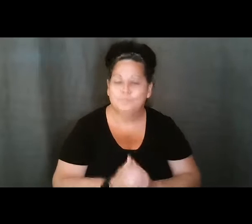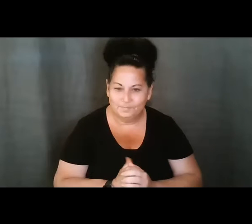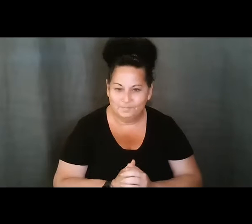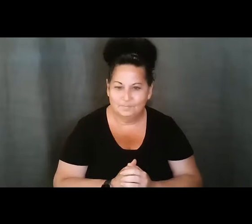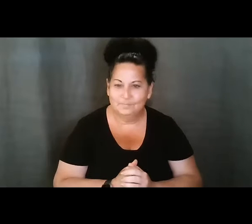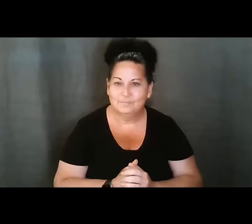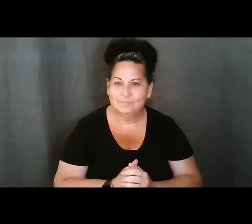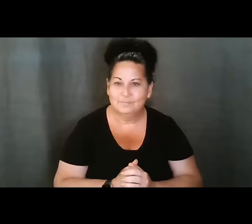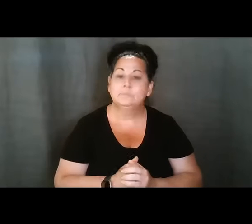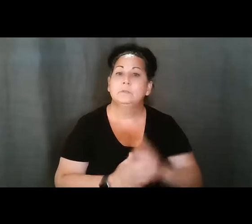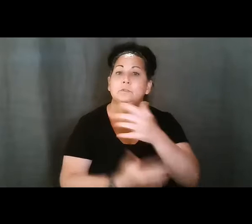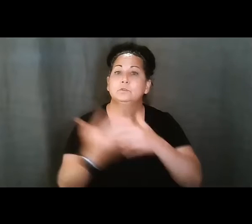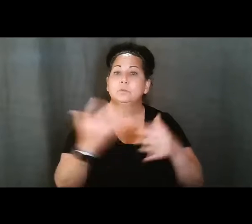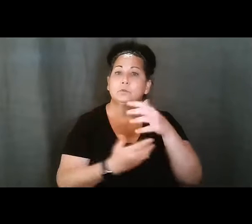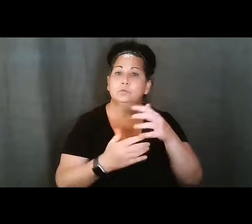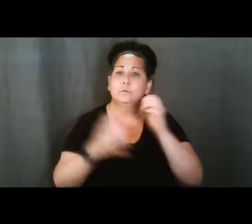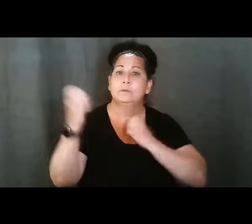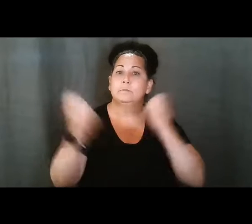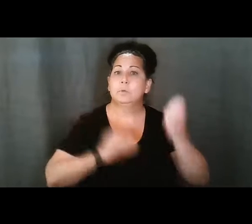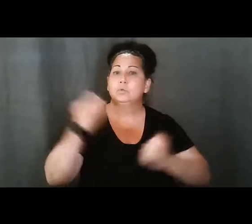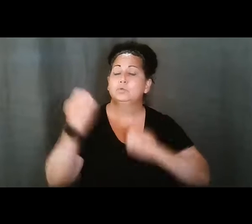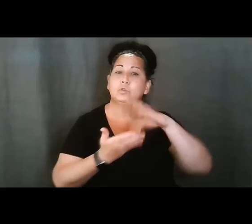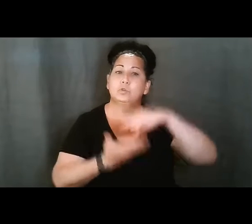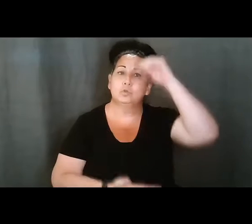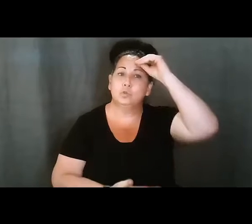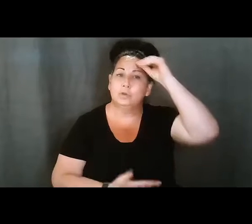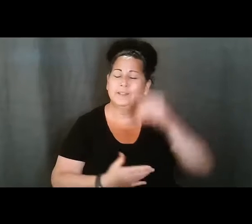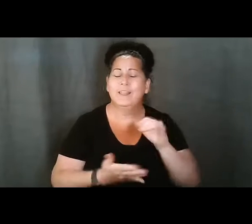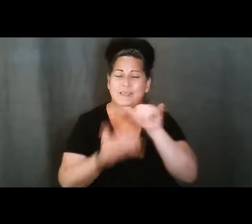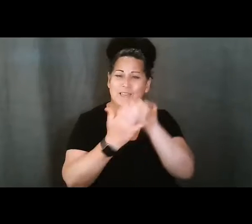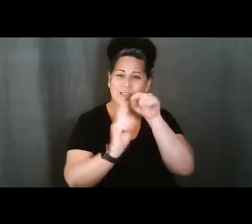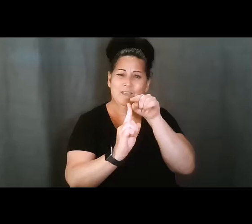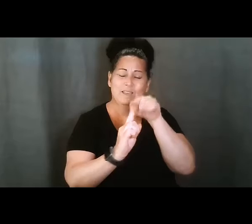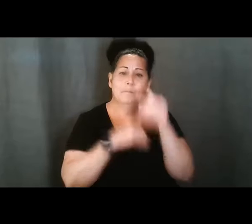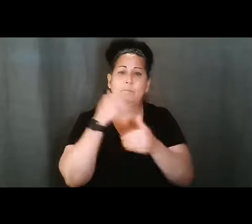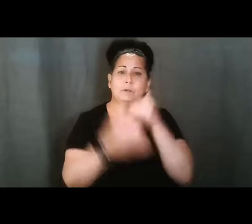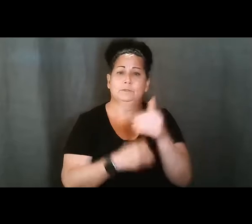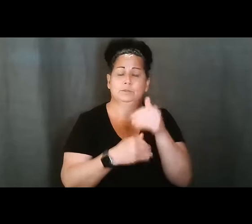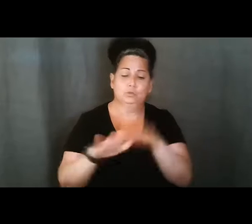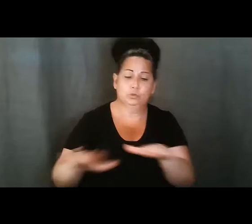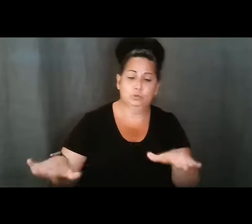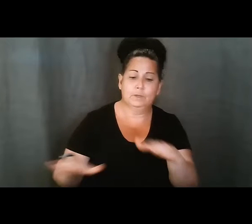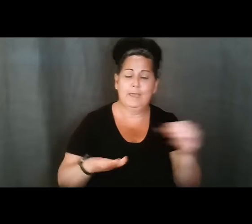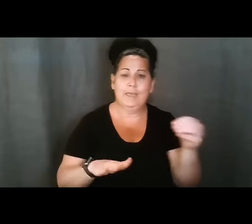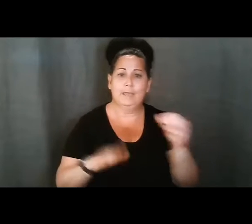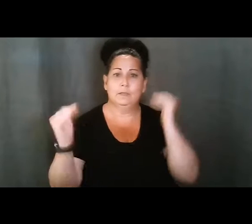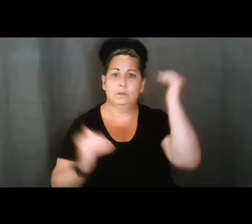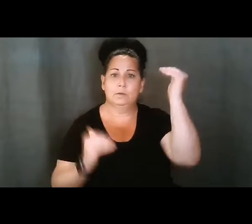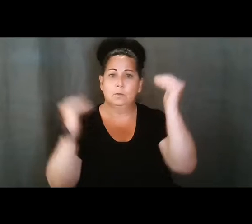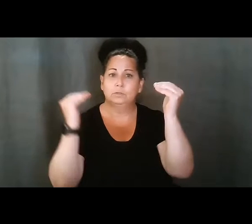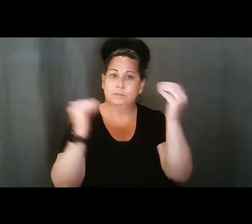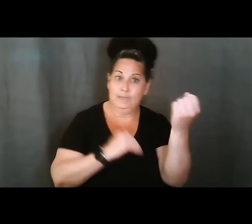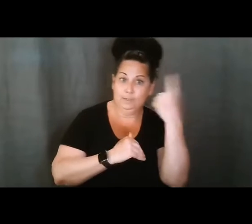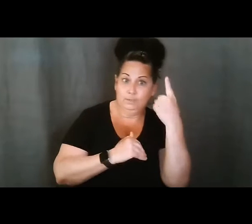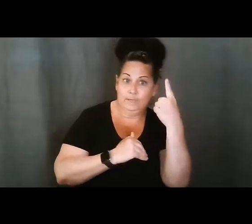What is social emotional learning? It is the process through which children and adults understand and manage their emotions, set and